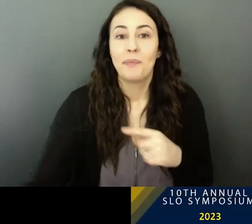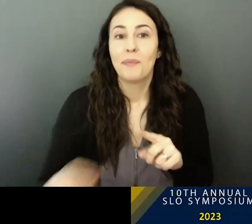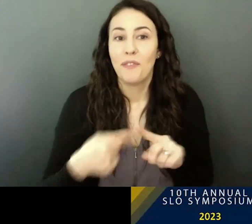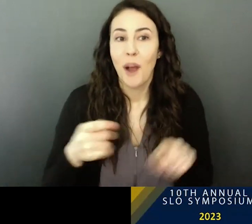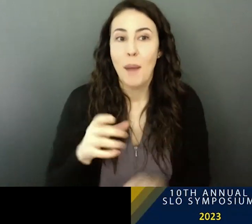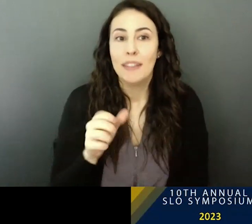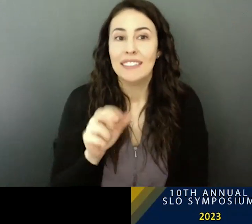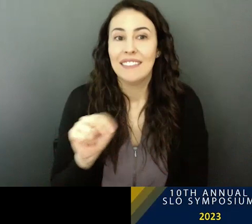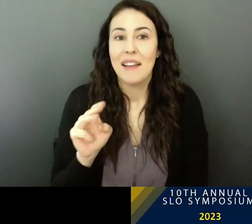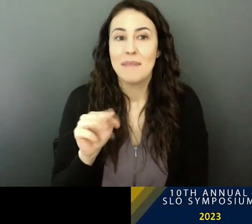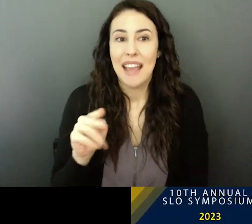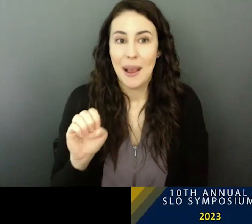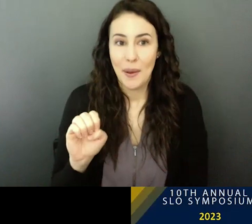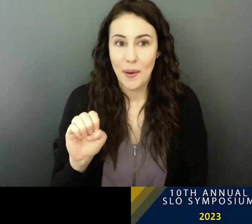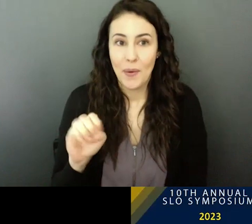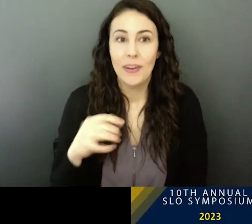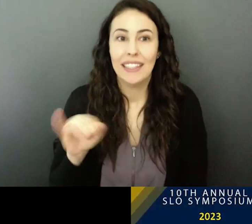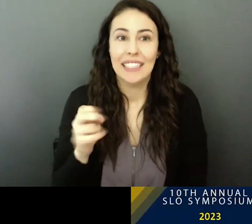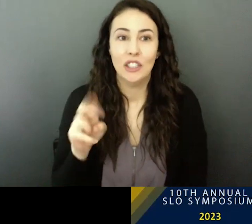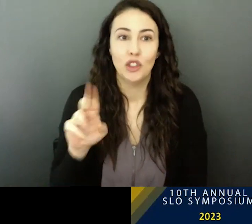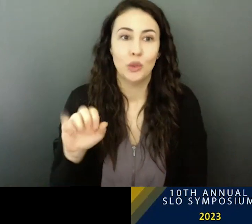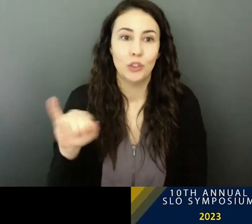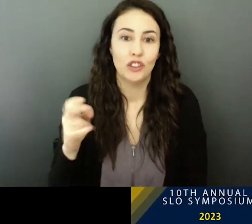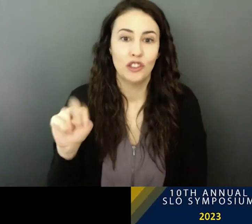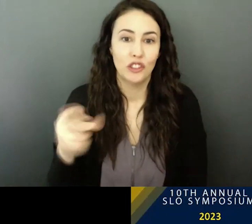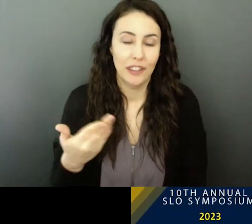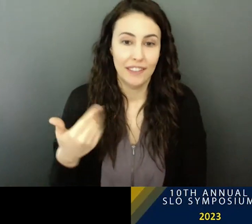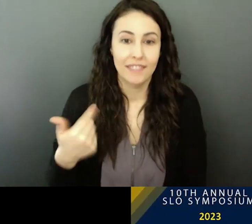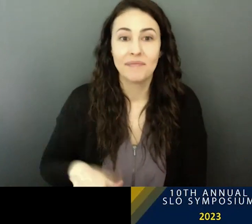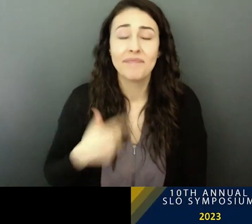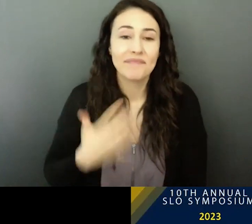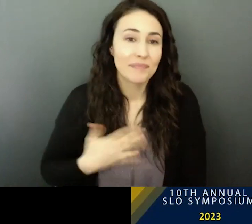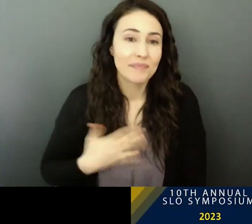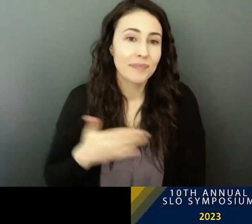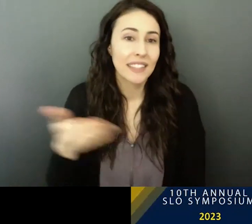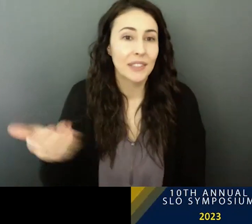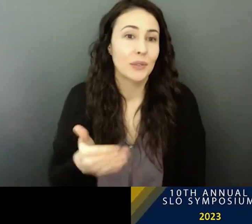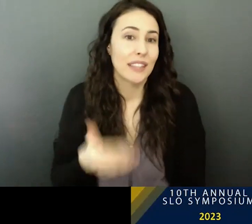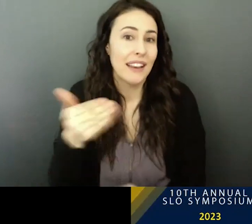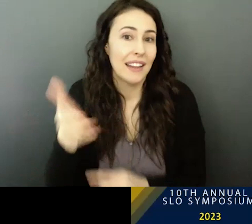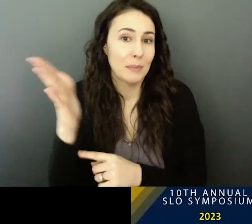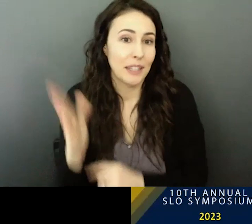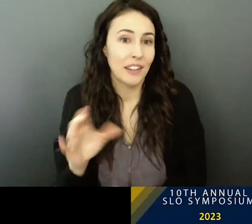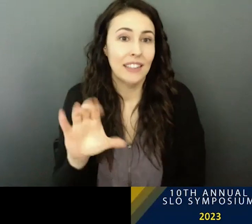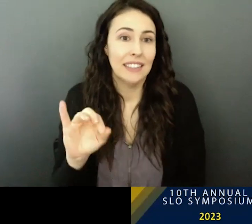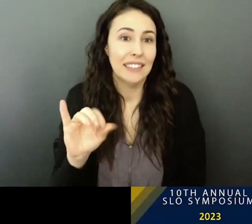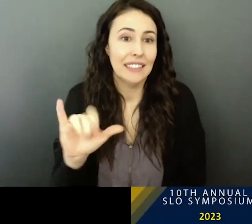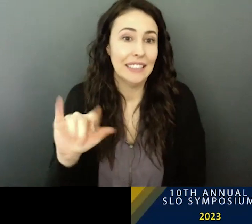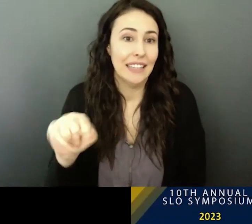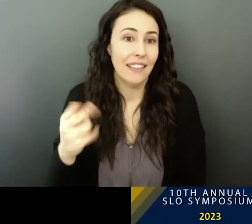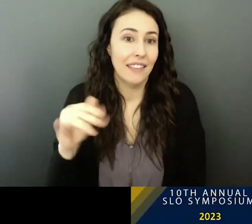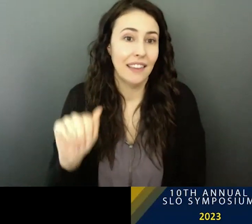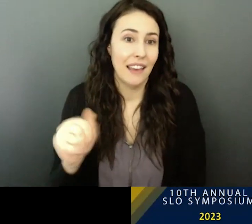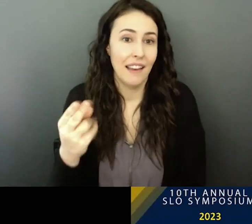to introduce our next speaker, Dr. Cynthia Howell. Dr. Cynthia Howell has served as a faculty